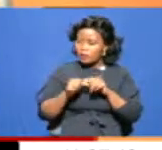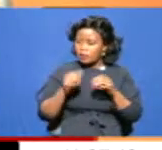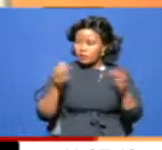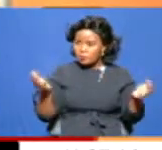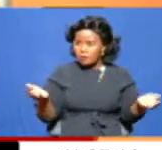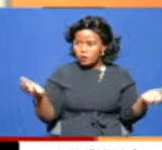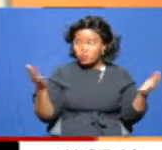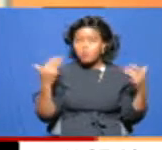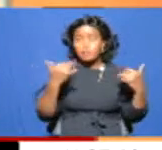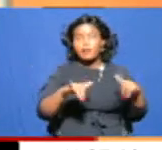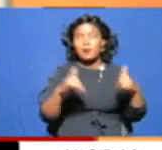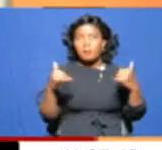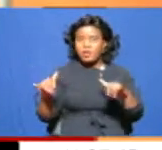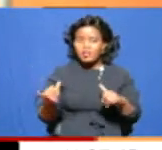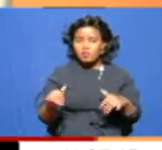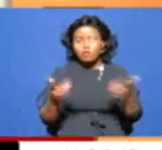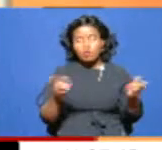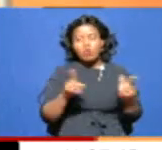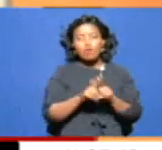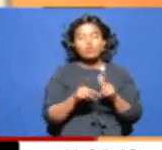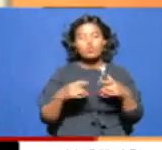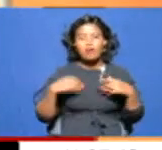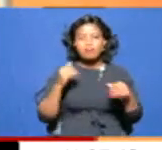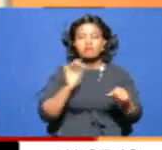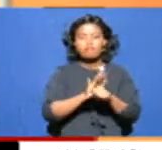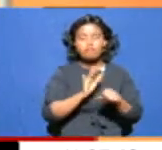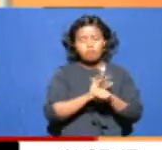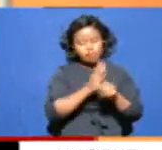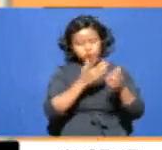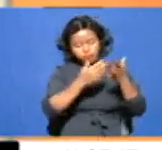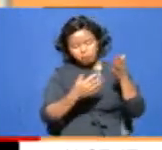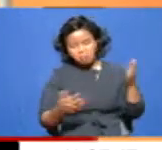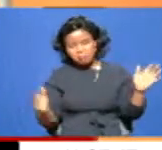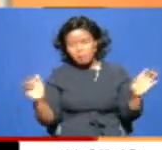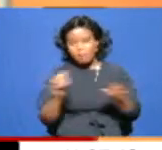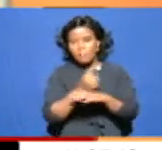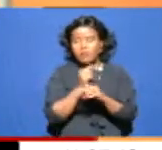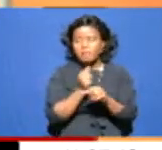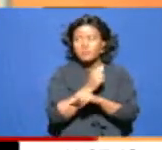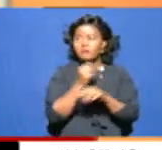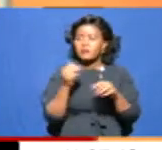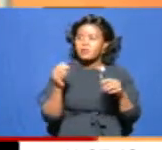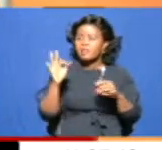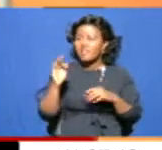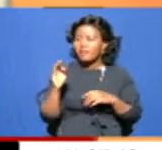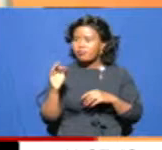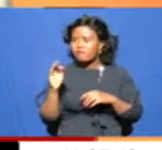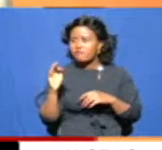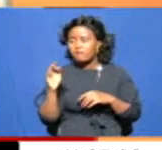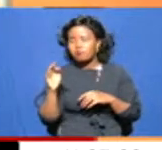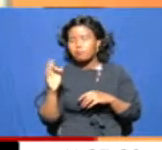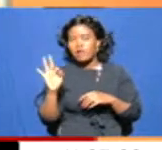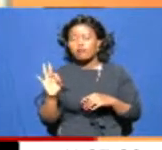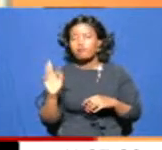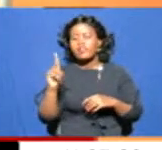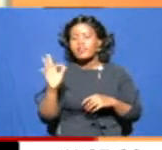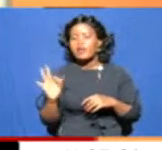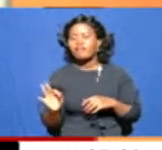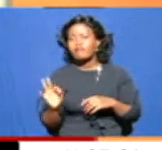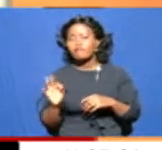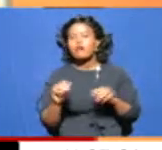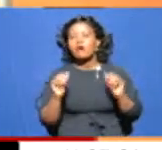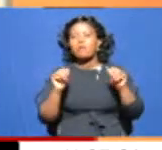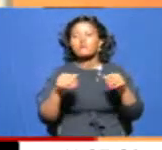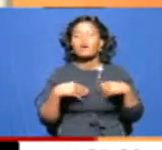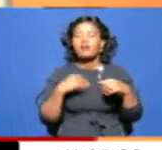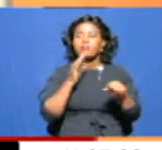playing, having all these teams, yes. We can have different tiers. We can have more tiers of football. Yeah. FKF Premier League can be on top, NSL. We can have more divisions,